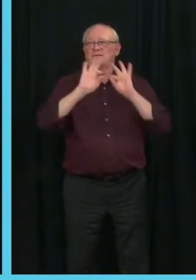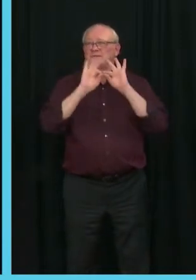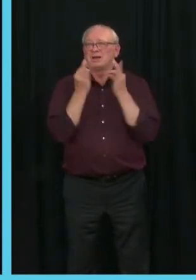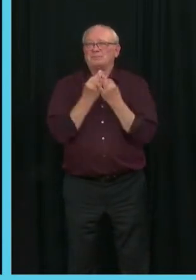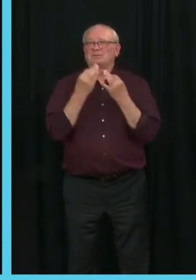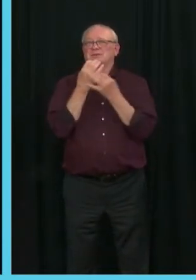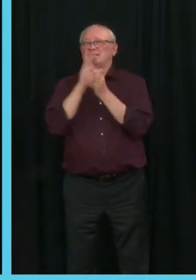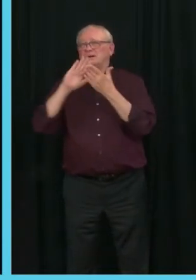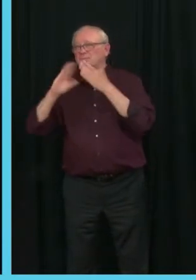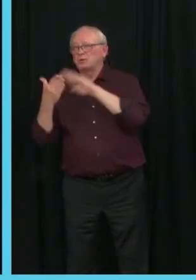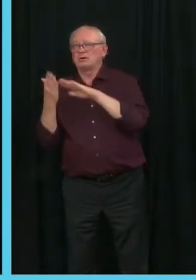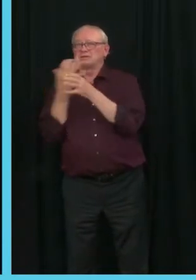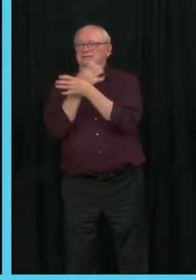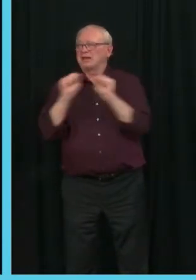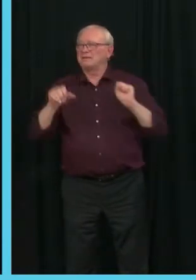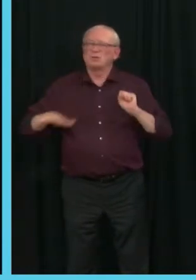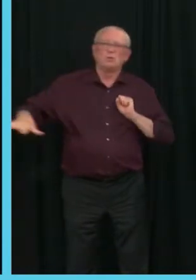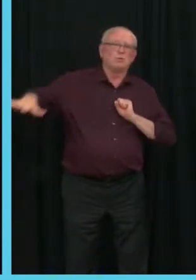questions.